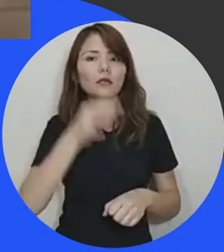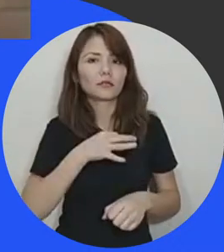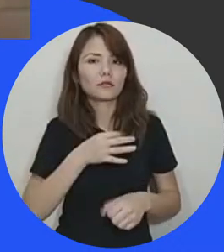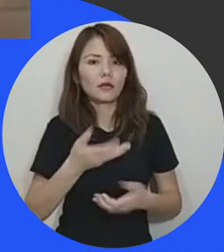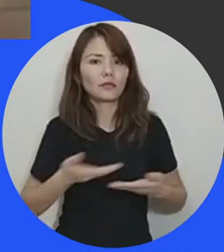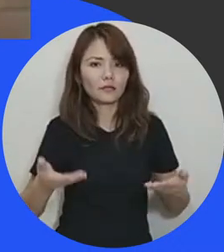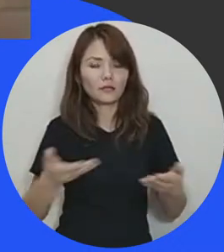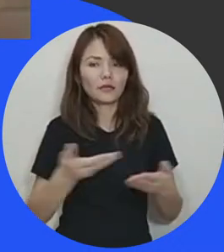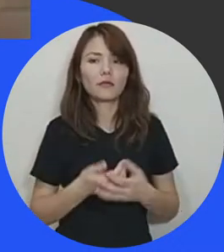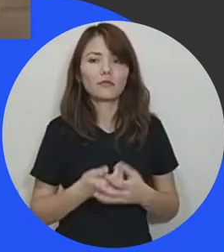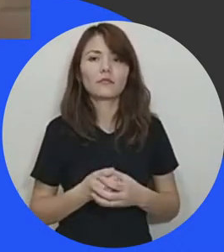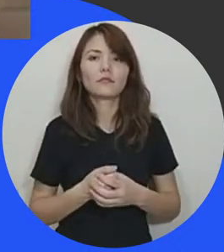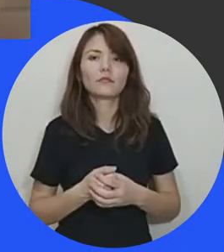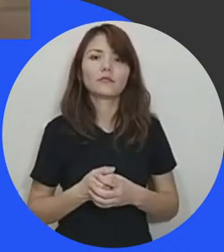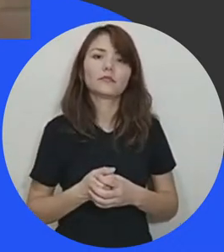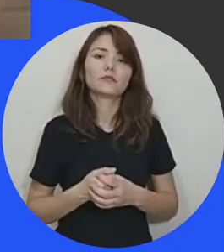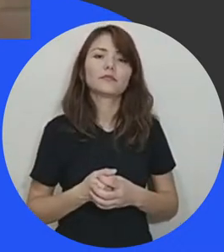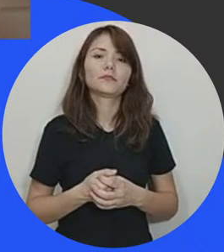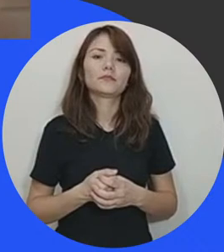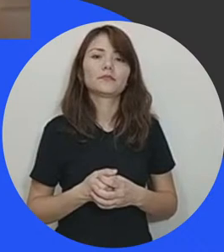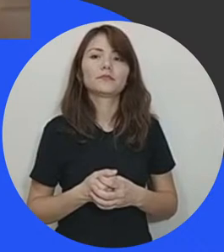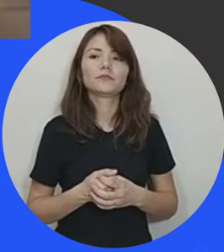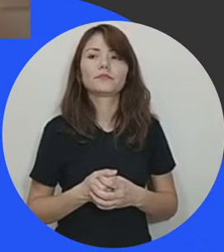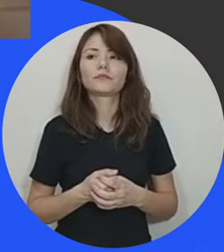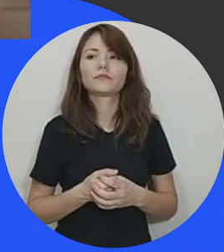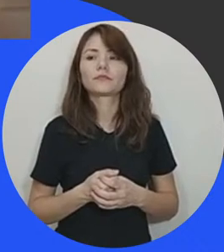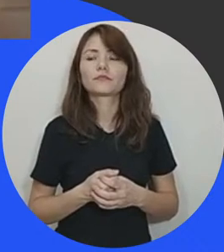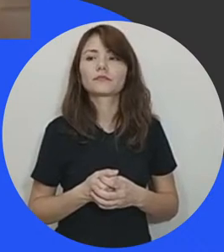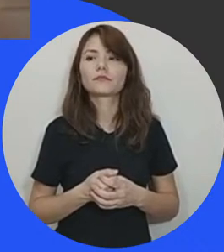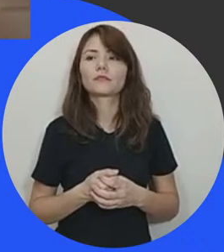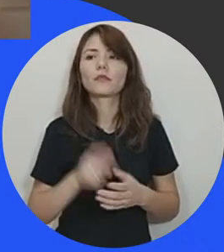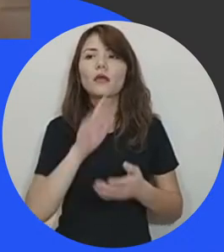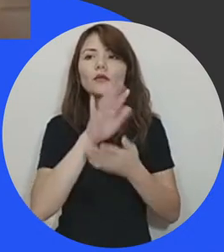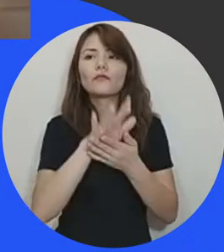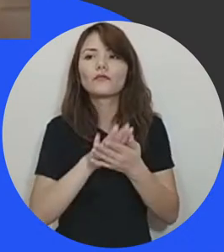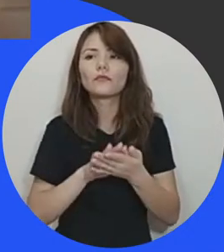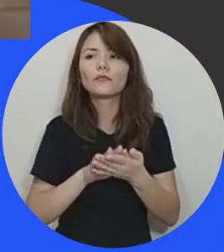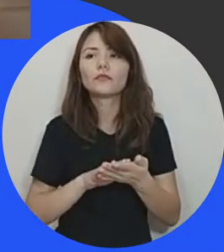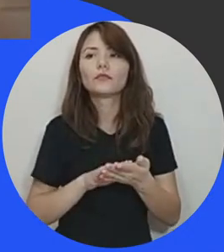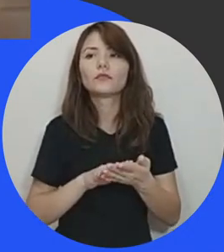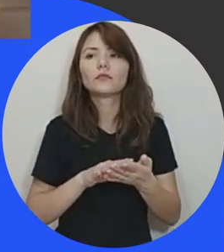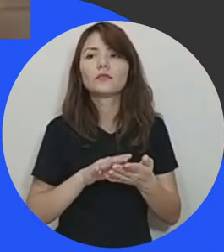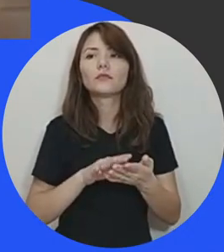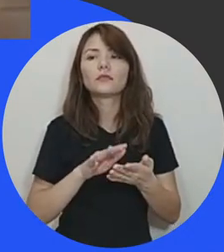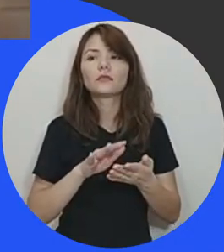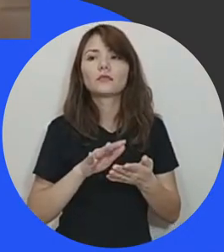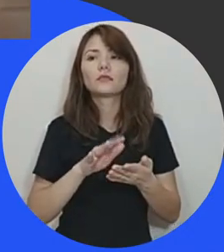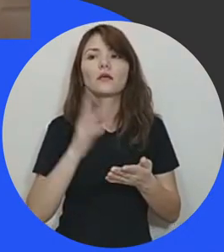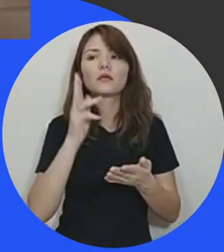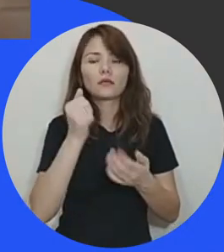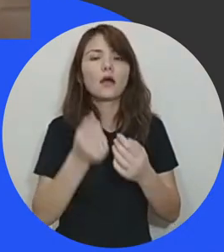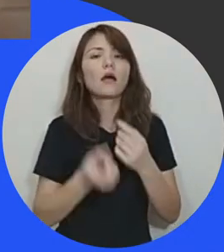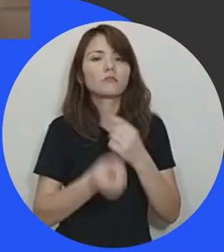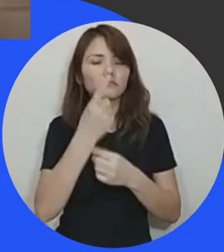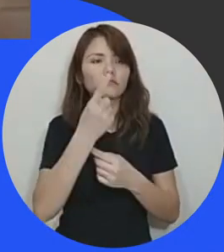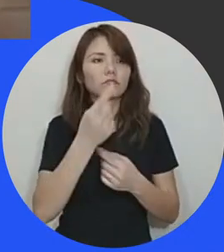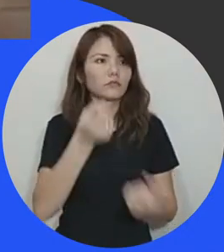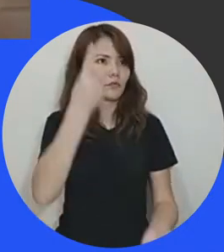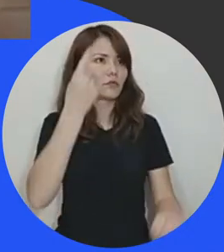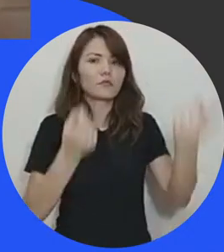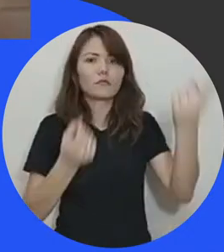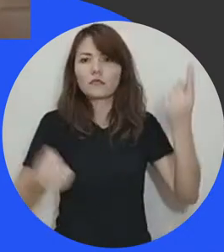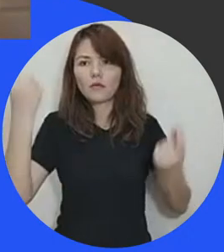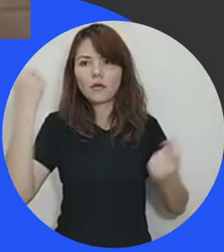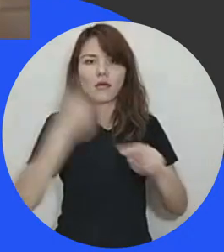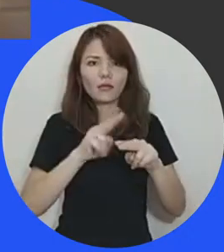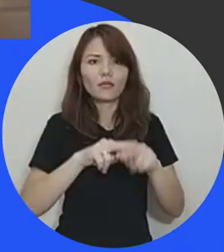mutation occur? So they are spontaneous. So these are mutations. So